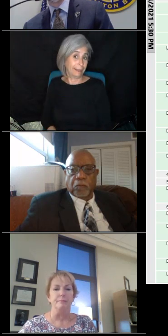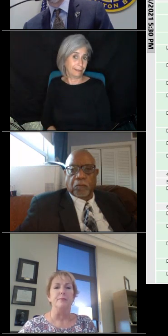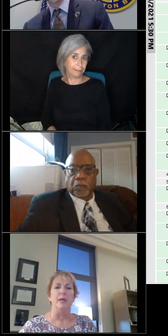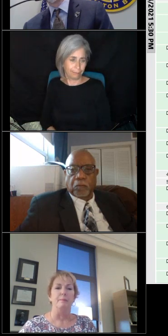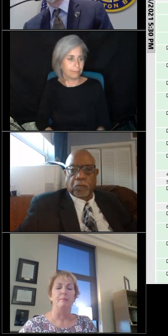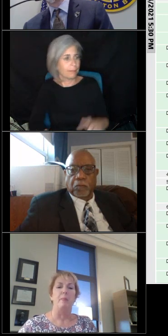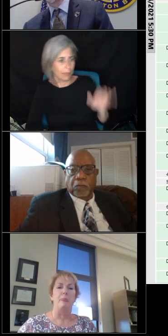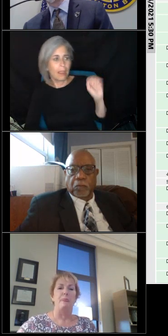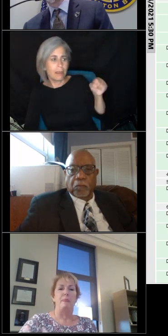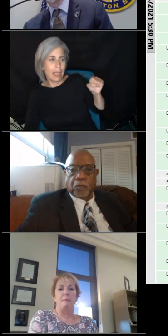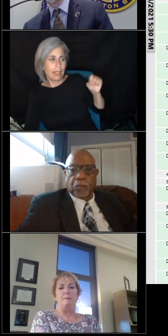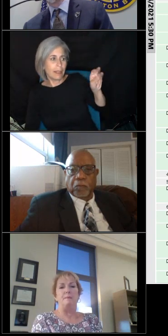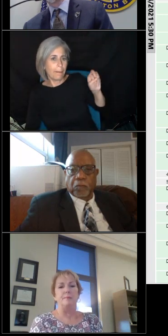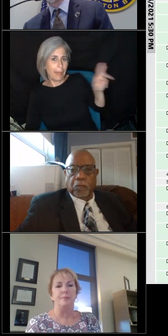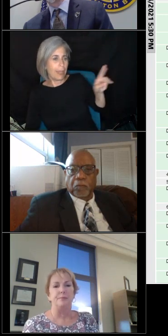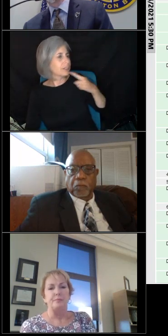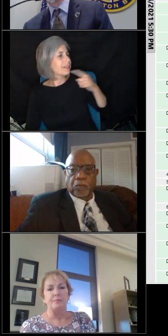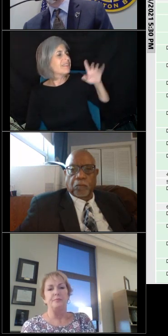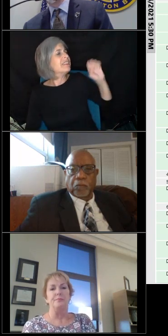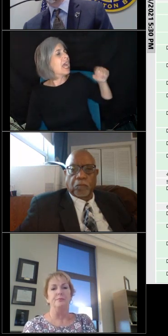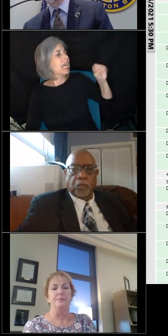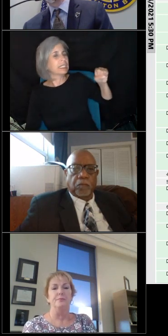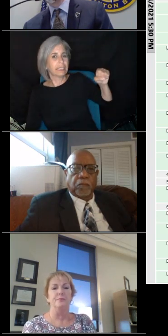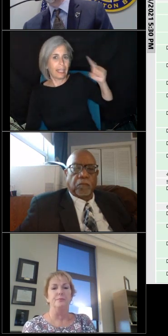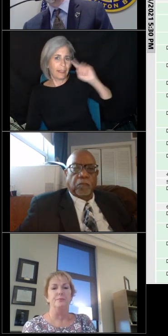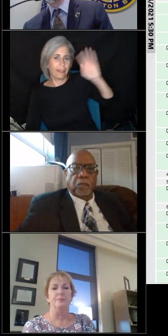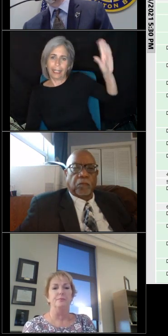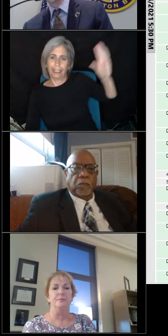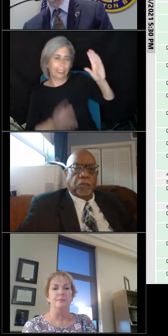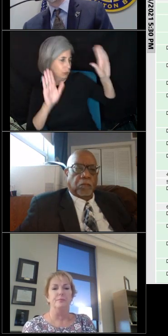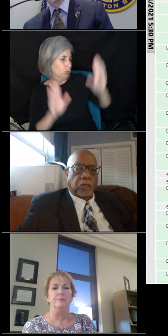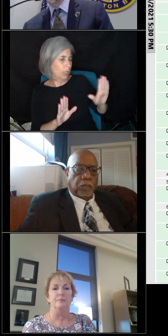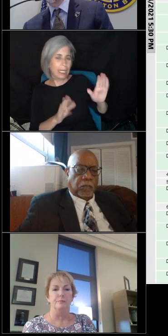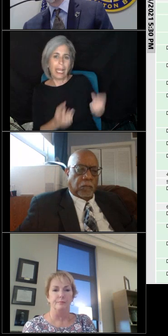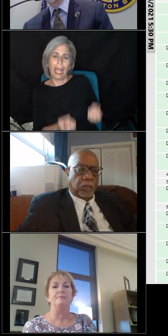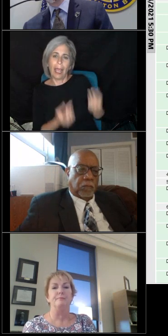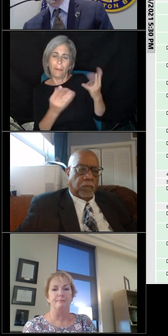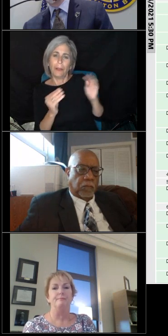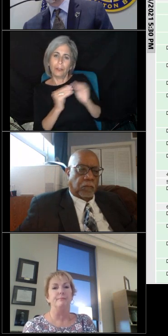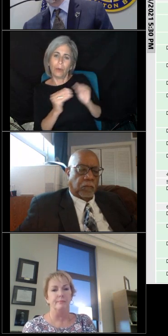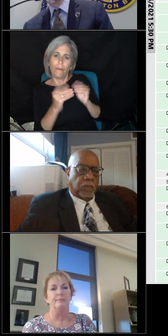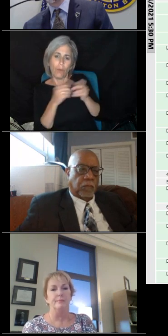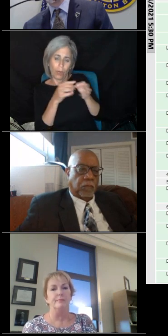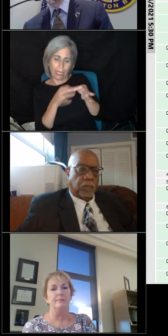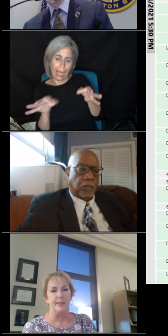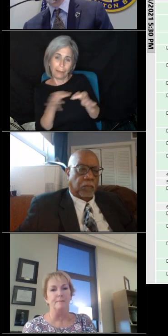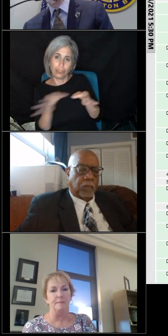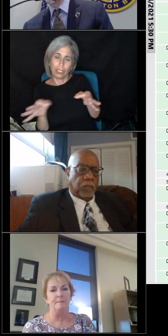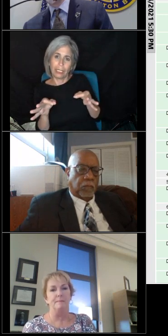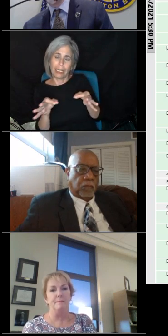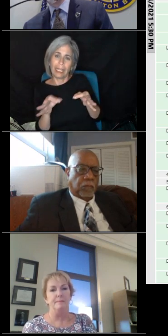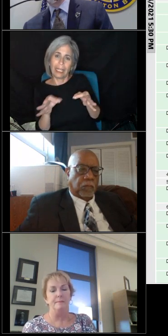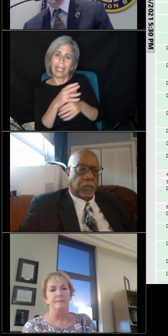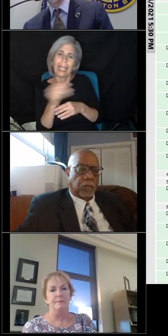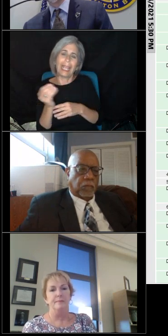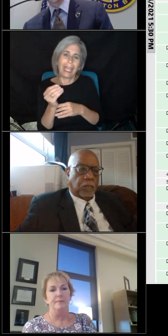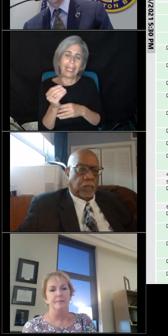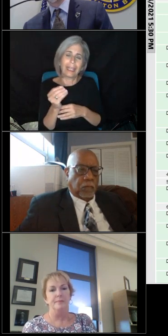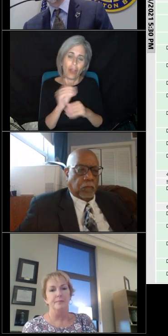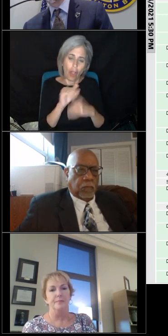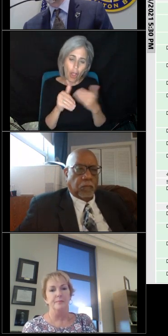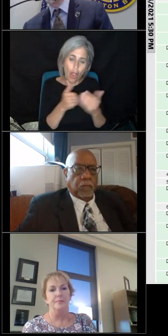great. And so that way we'll know for next fiscal year, how much more is it for the captioning, and make sure that, all of